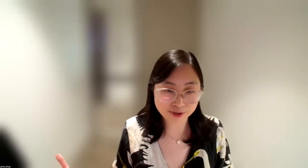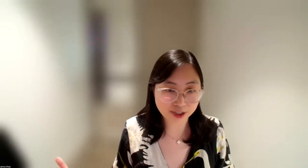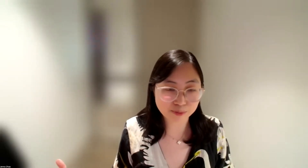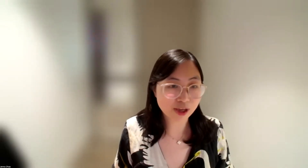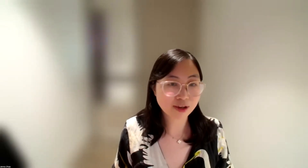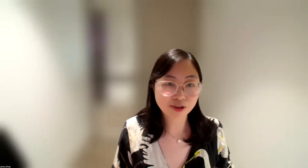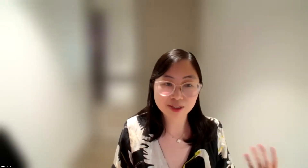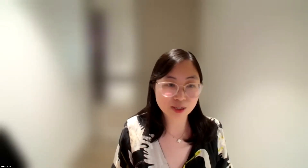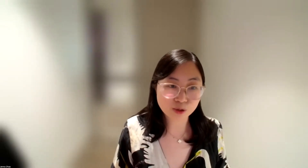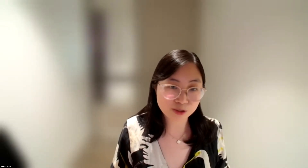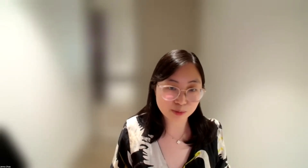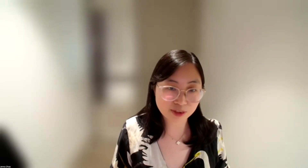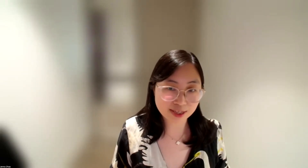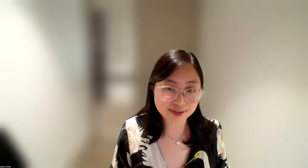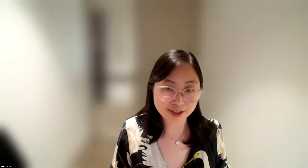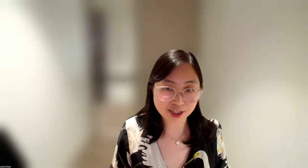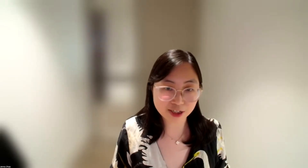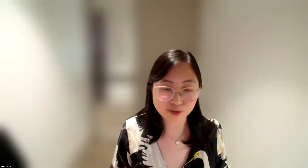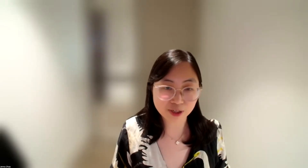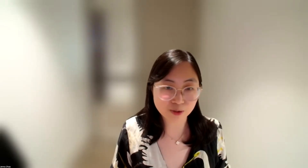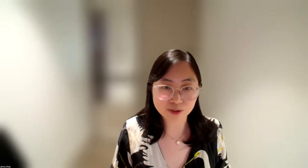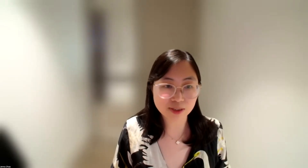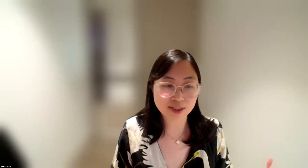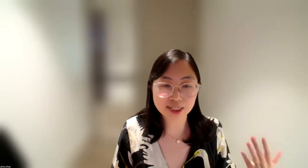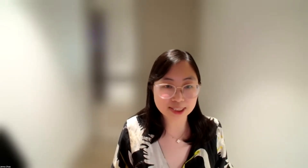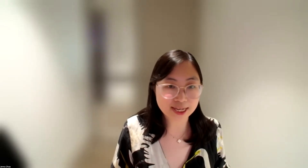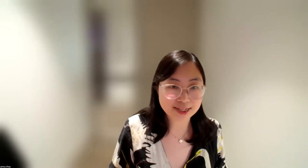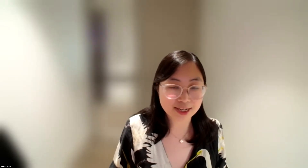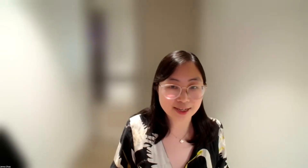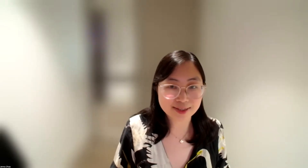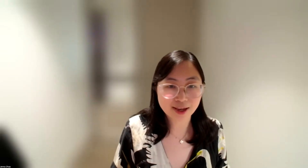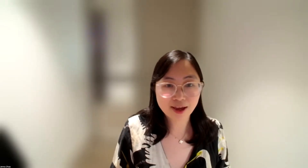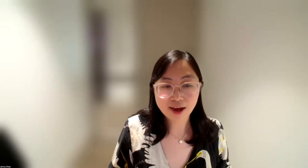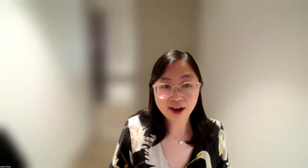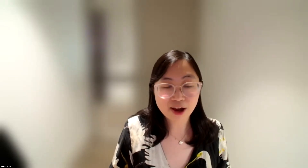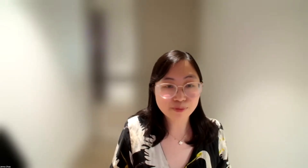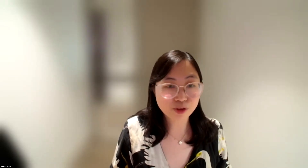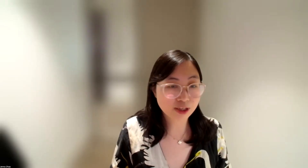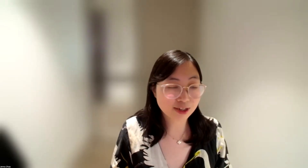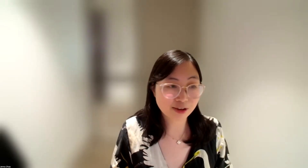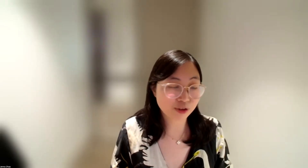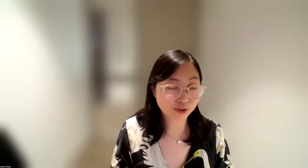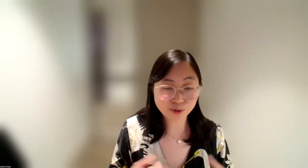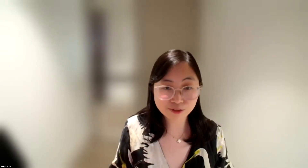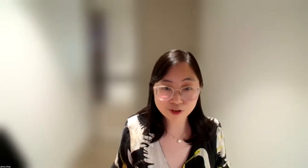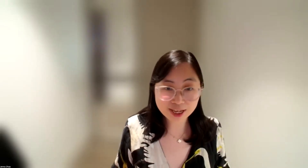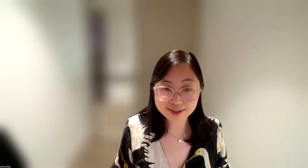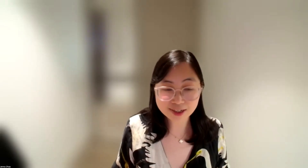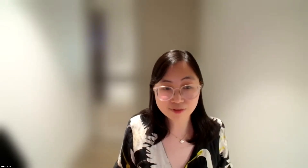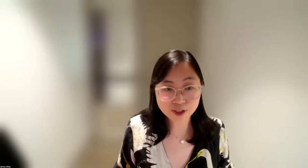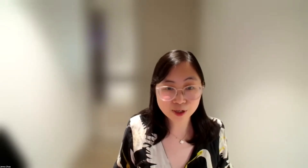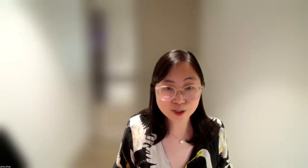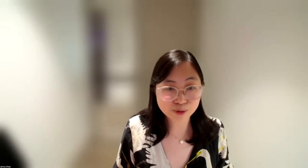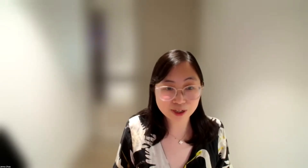your curriculum, you can still use some of these education resources. The 6 case studies, you can, if you're looking for a